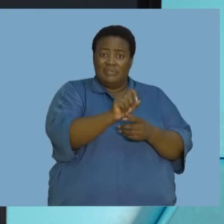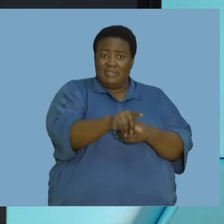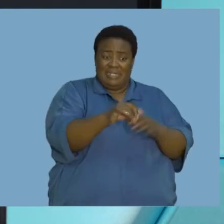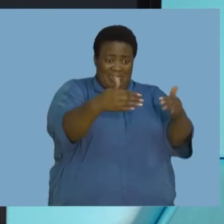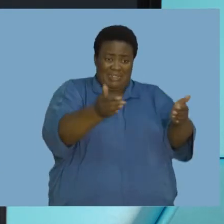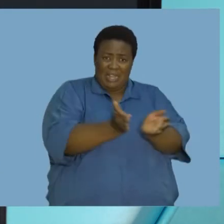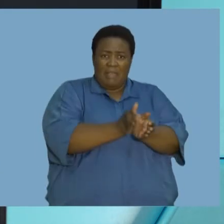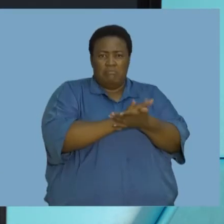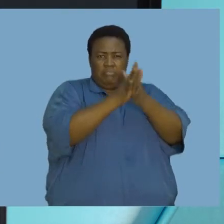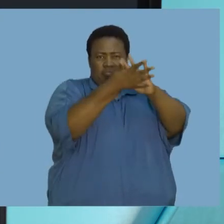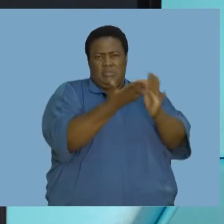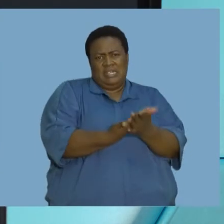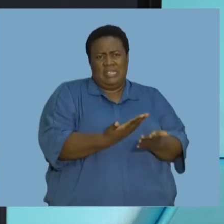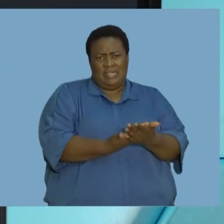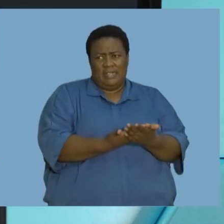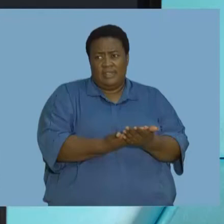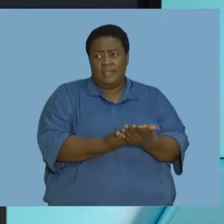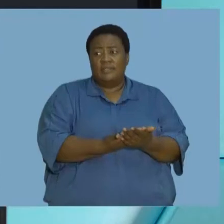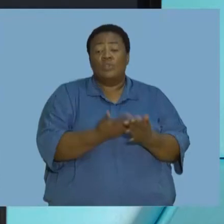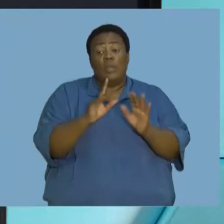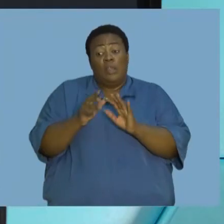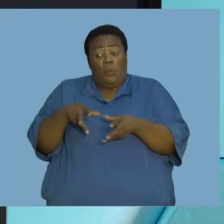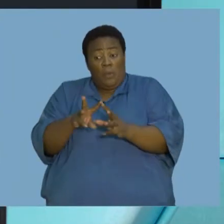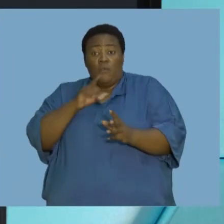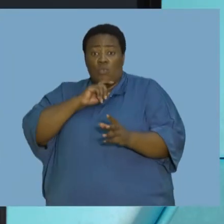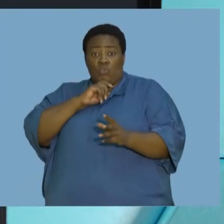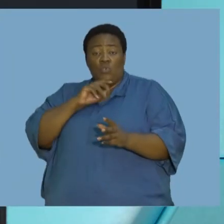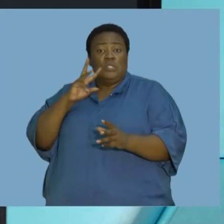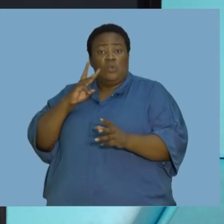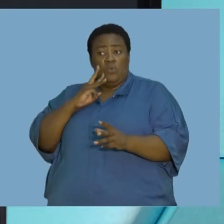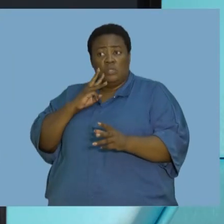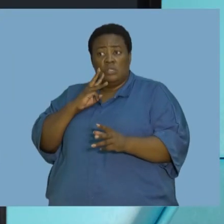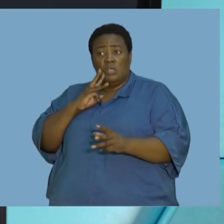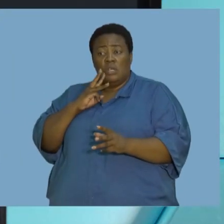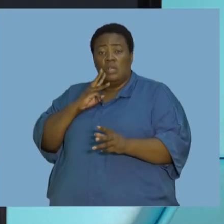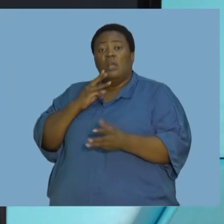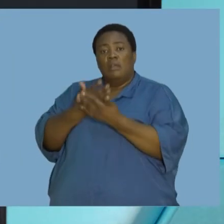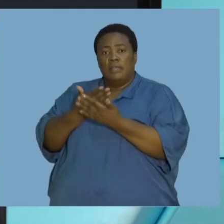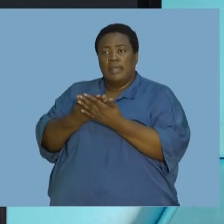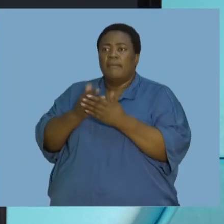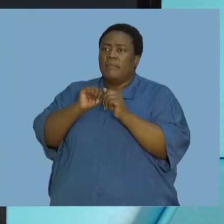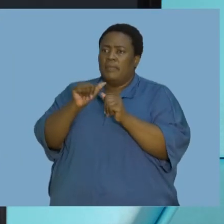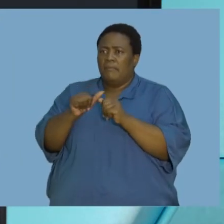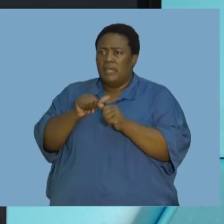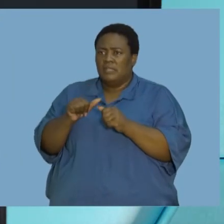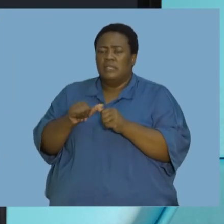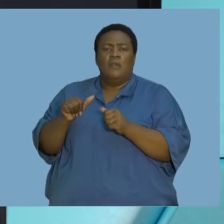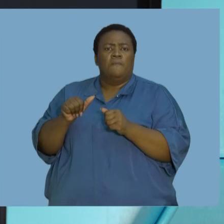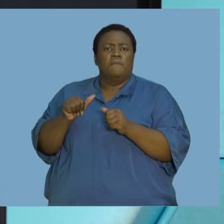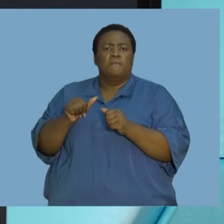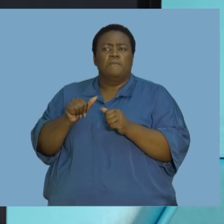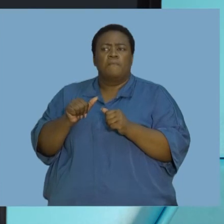ensure that the quality of water, as well as the use in the way the use of water can be